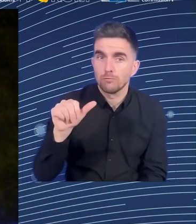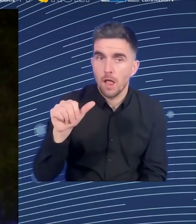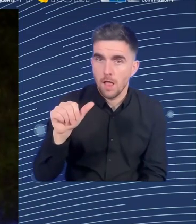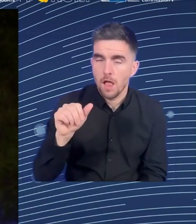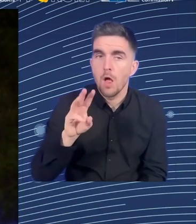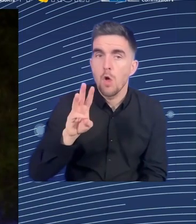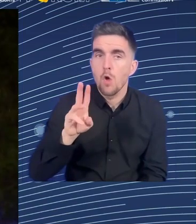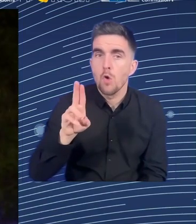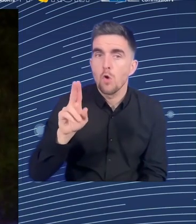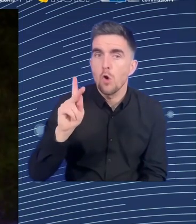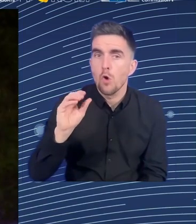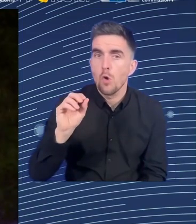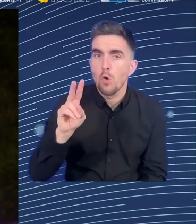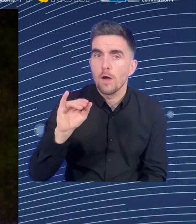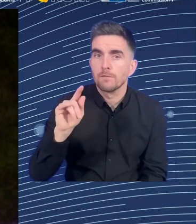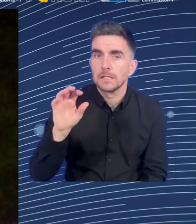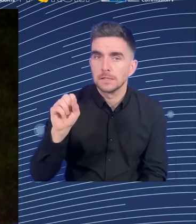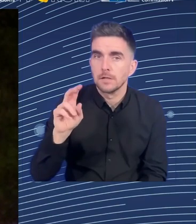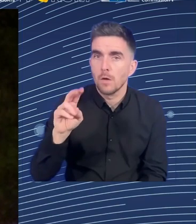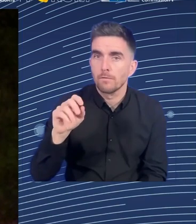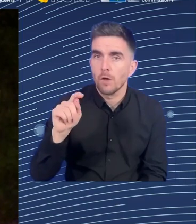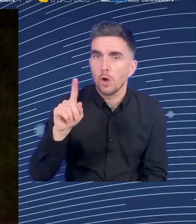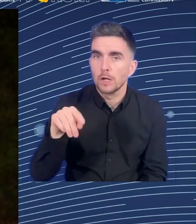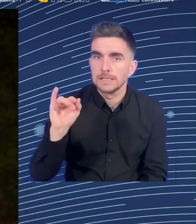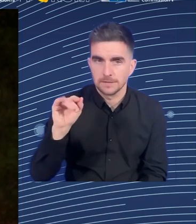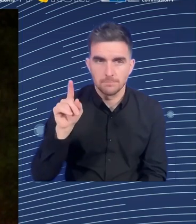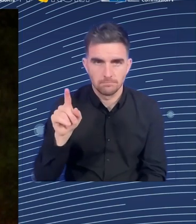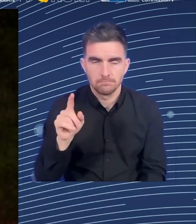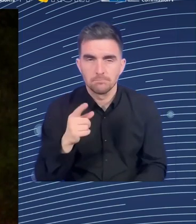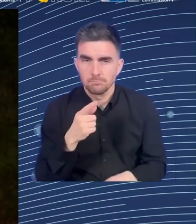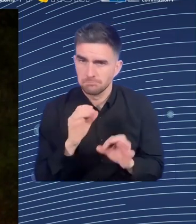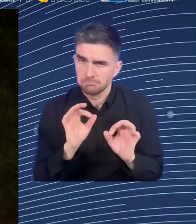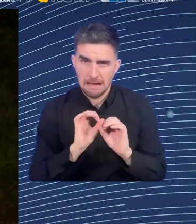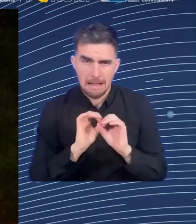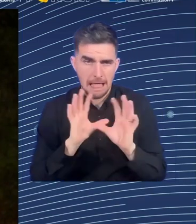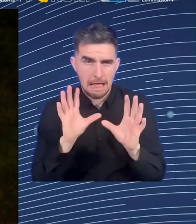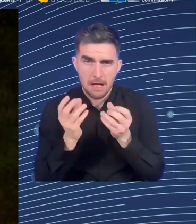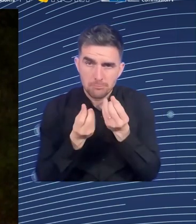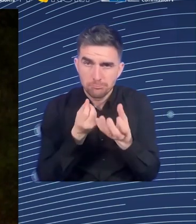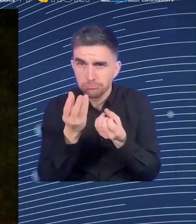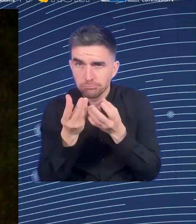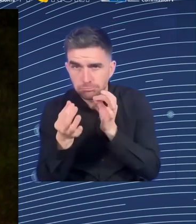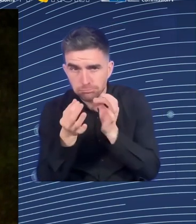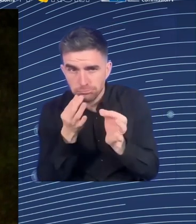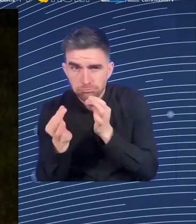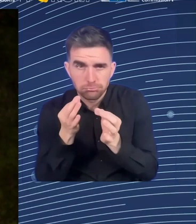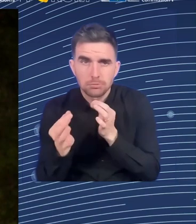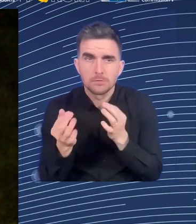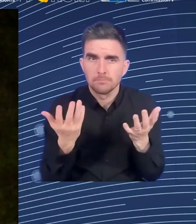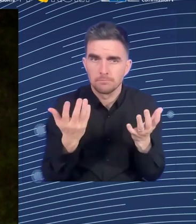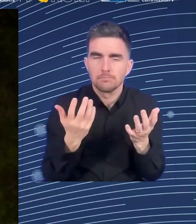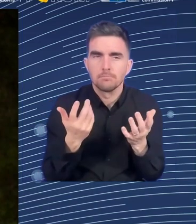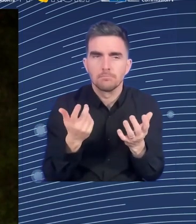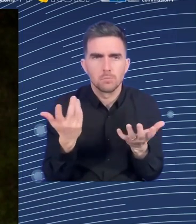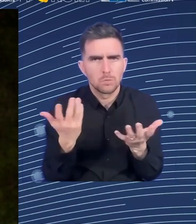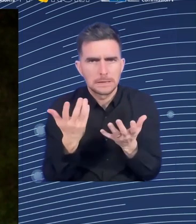side, so the things that help workers to cope with these demands, that is much less influenced by occupation and